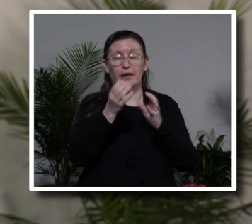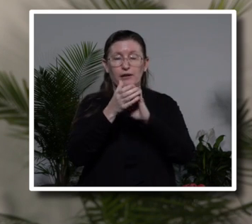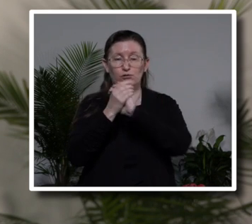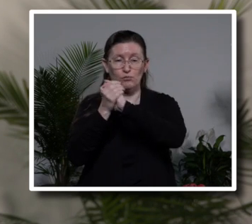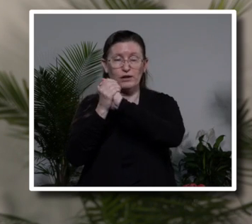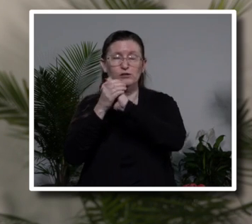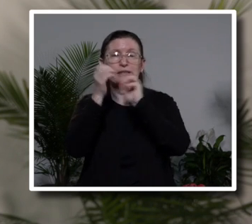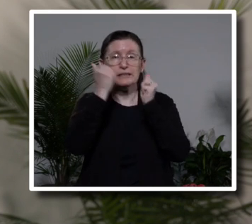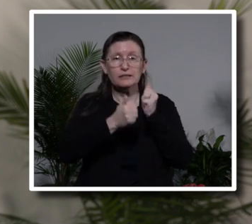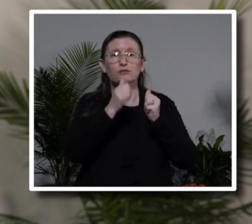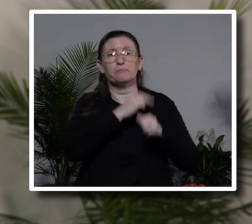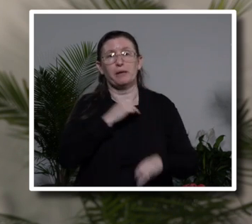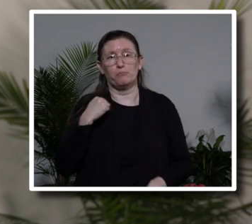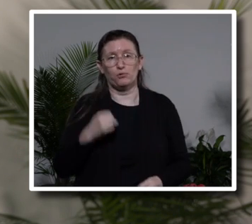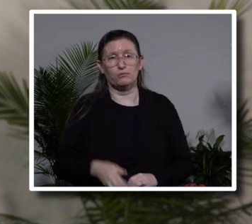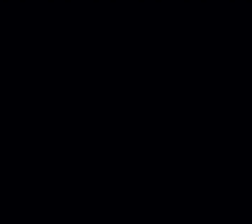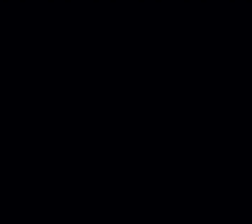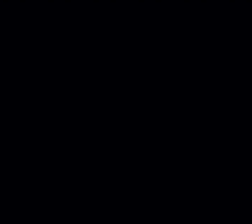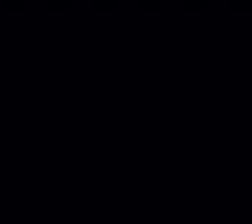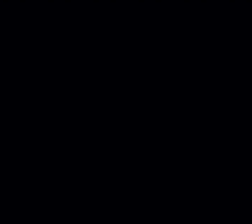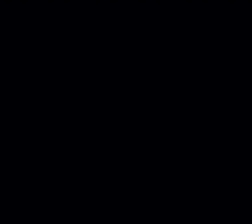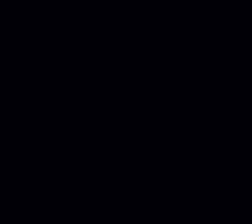each member of the senior class.